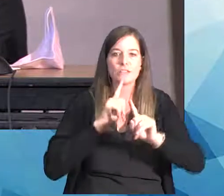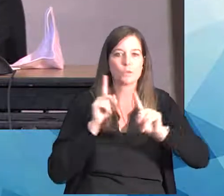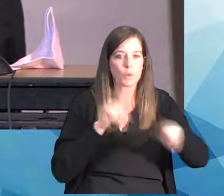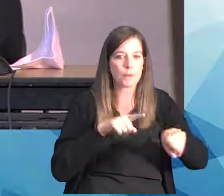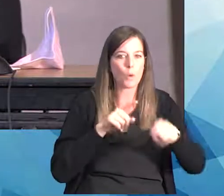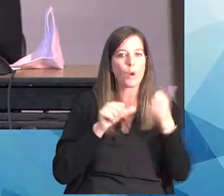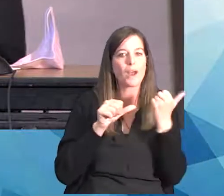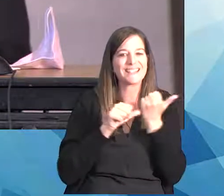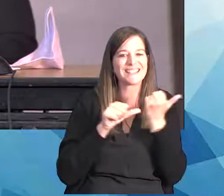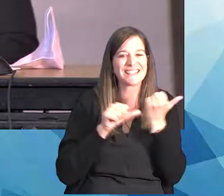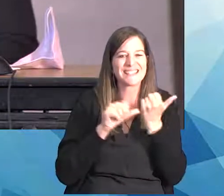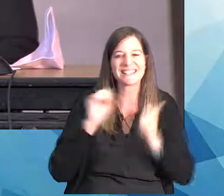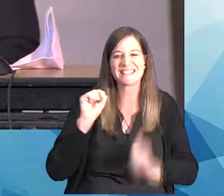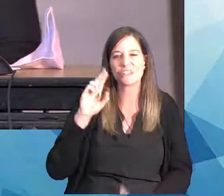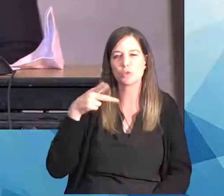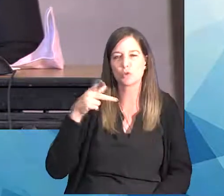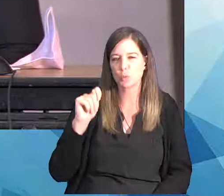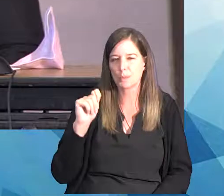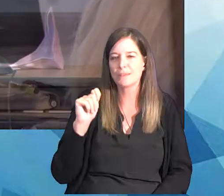Cooper.